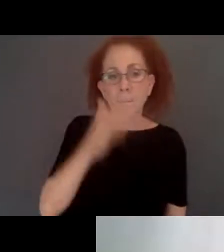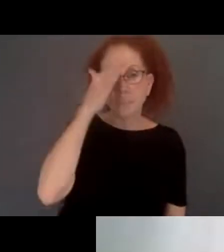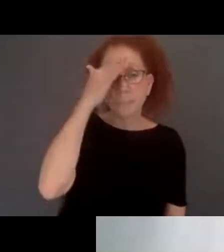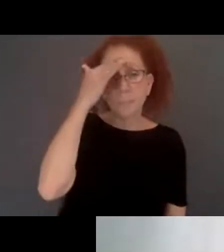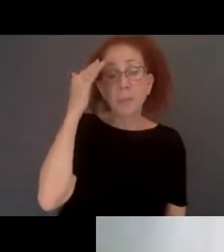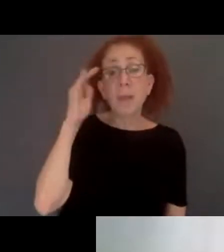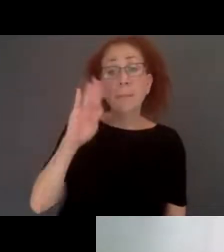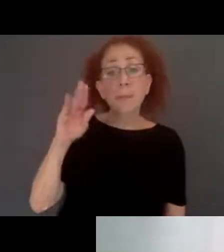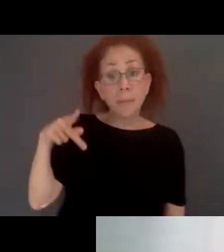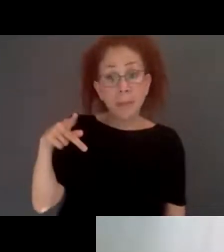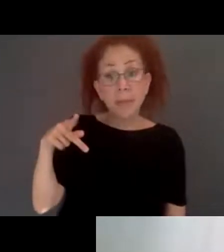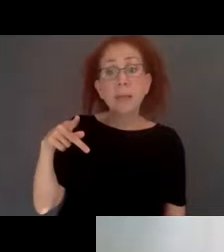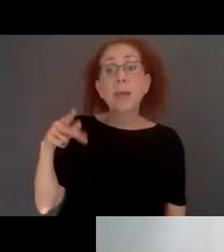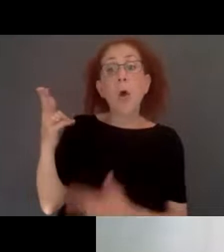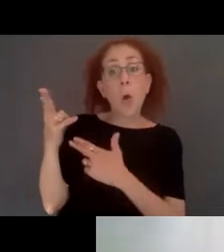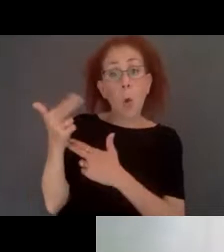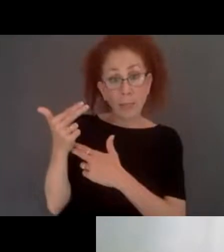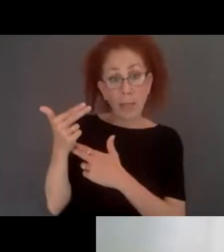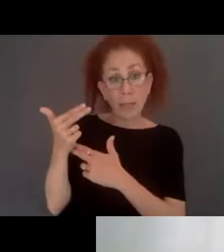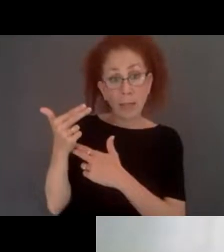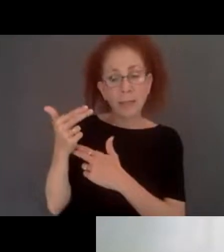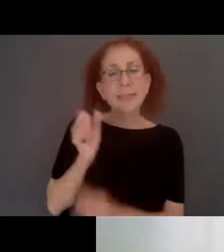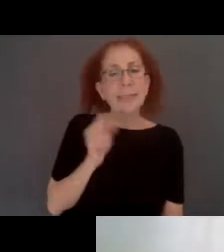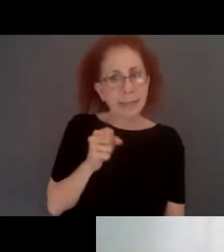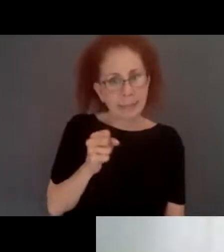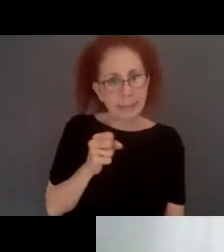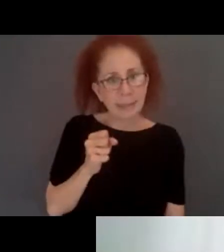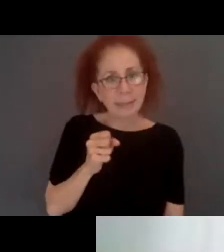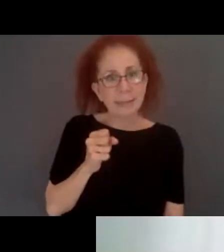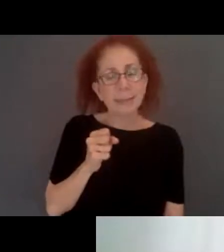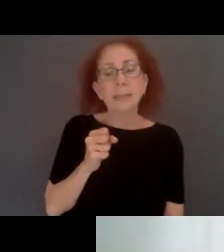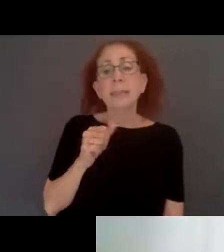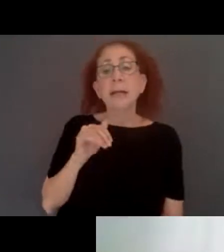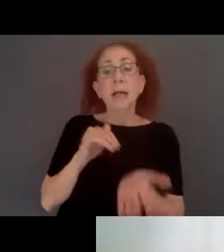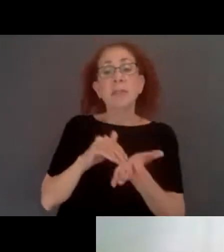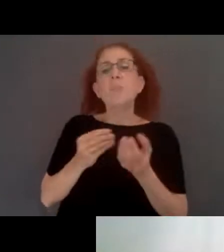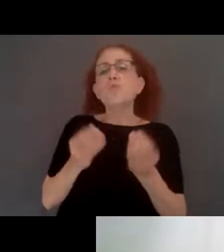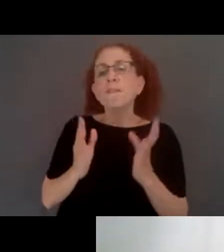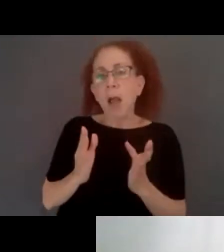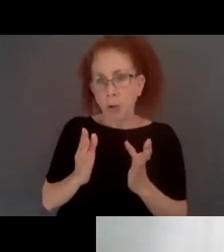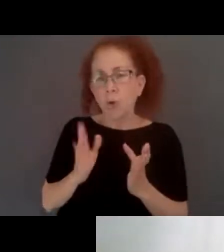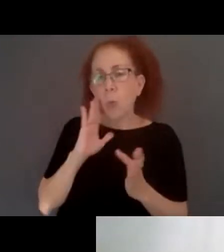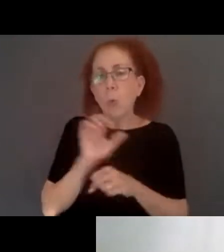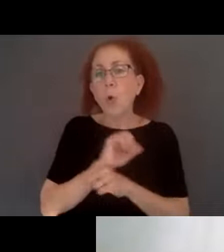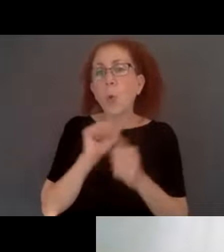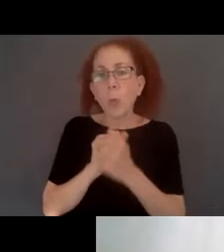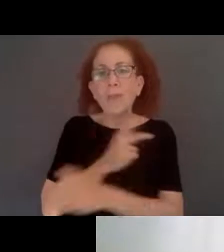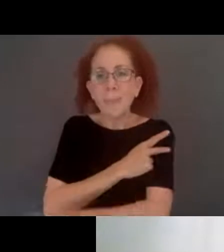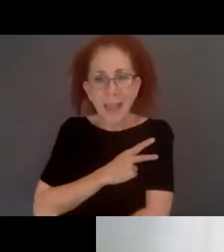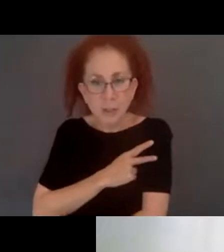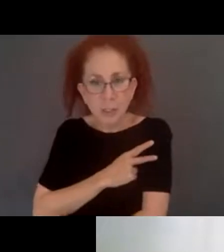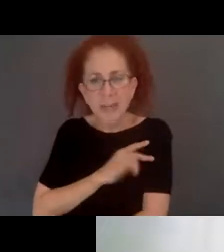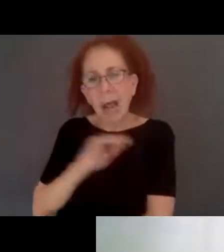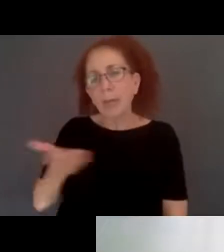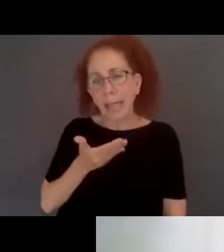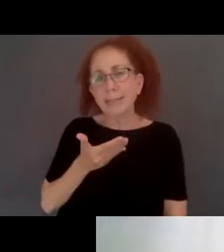The Bounce Back Philly Hotel, yes, the provider is working with the patient or the guest that's